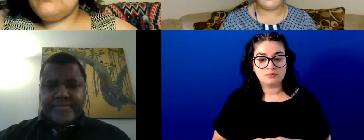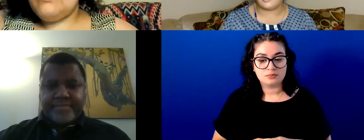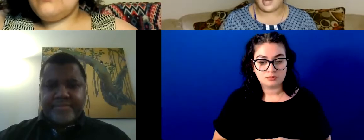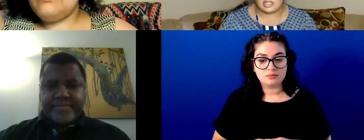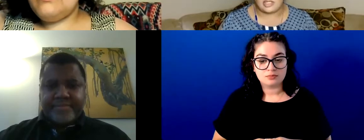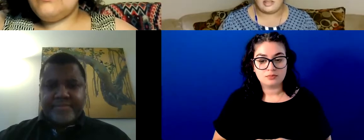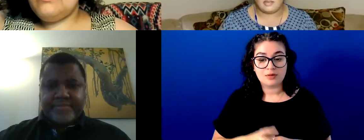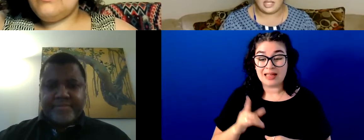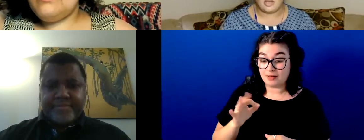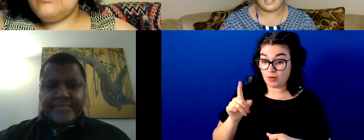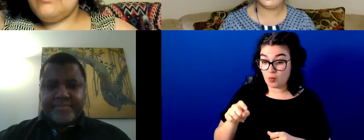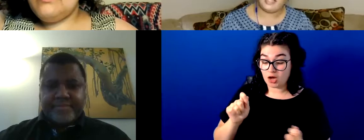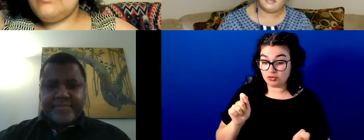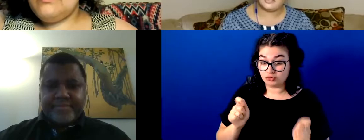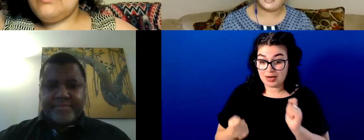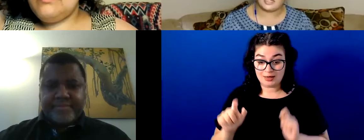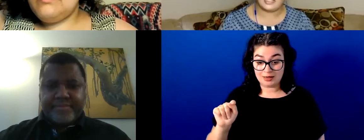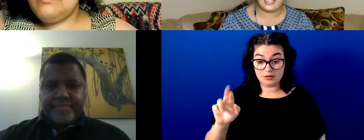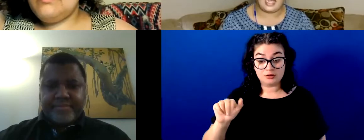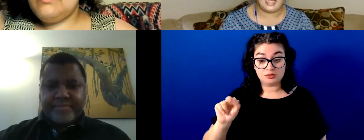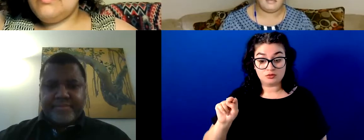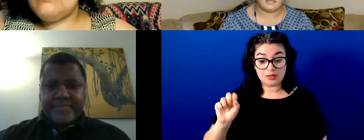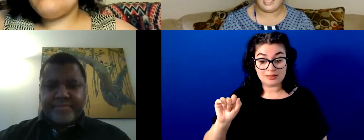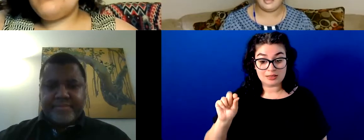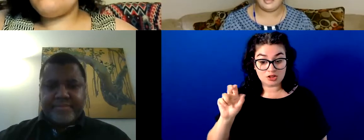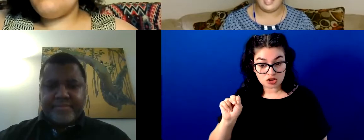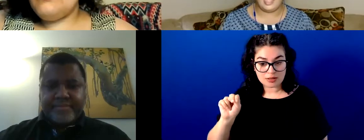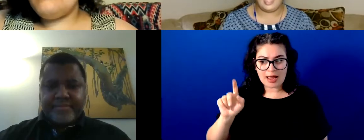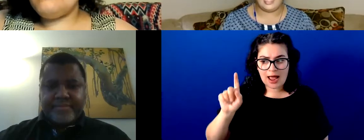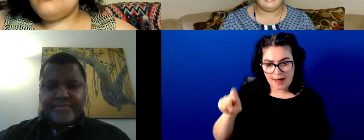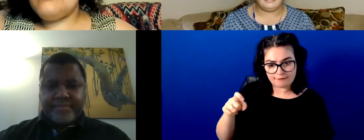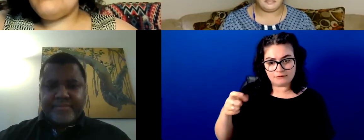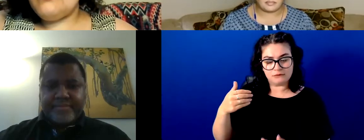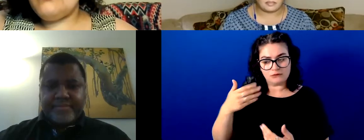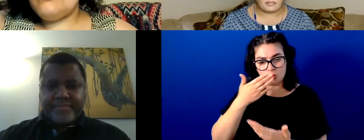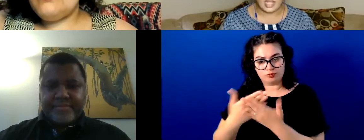of our transition, that we can go to reliable sources and have the reliable